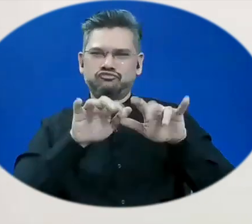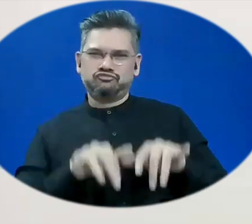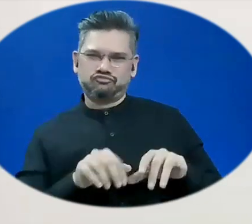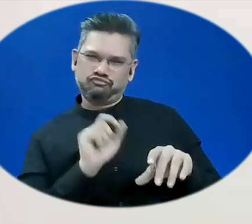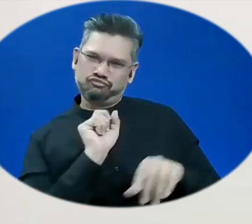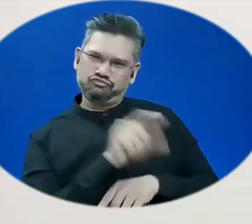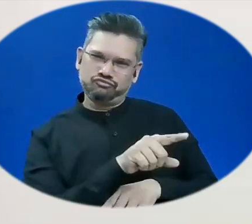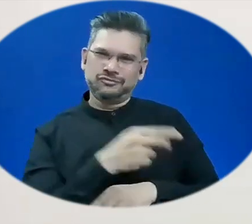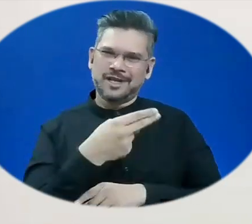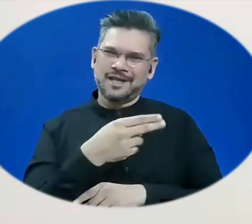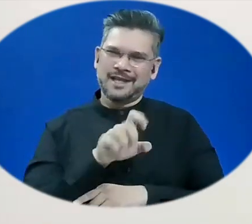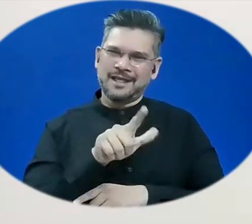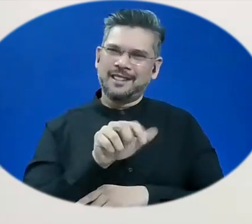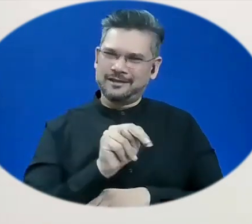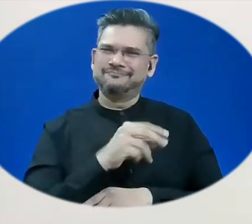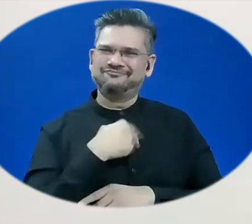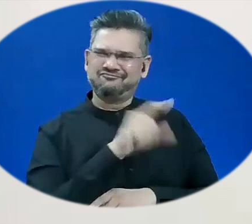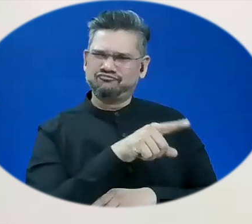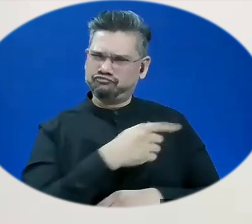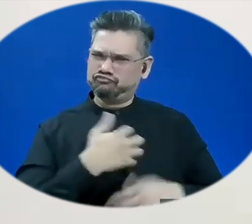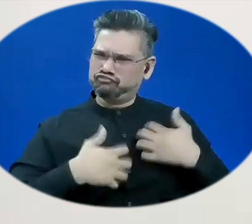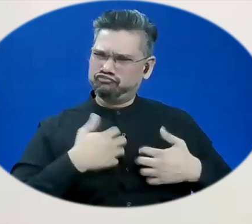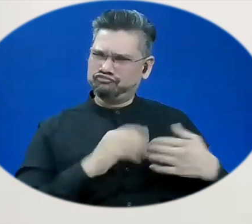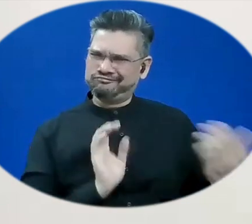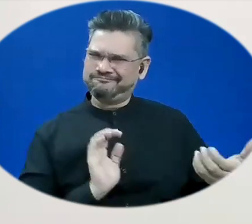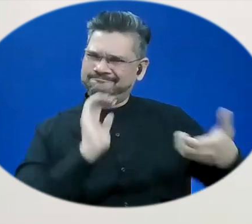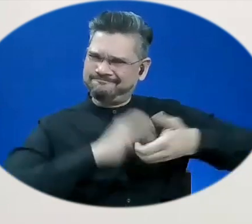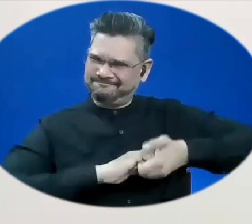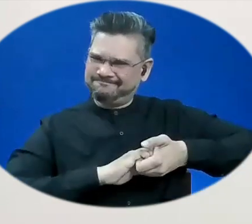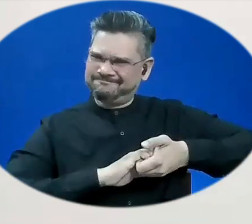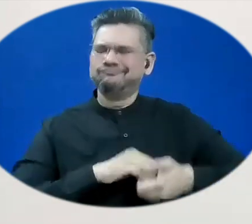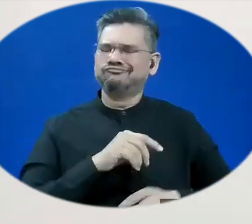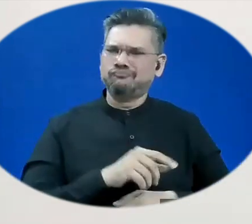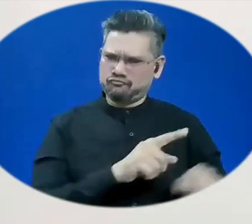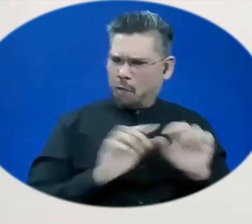project. And we jumped on a Zoom call on the 10th of October.